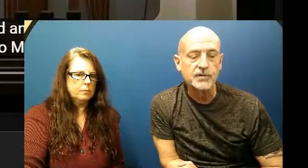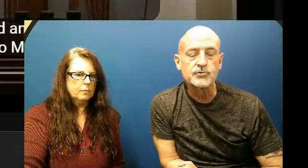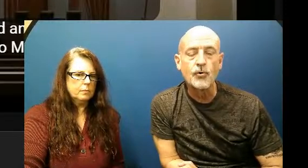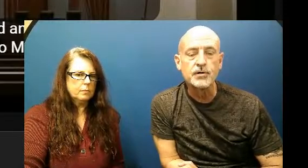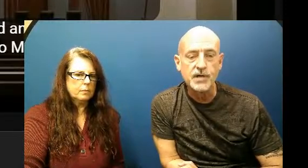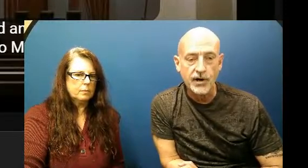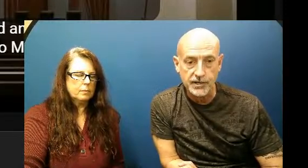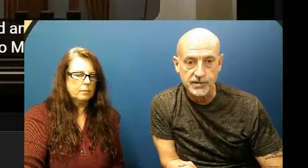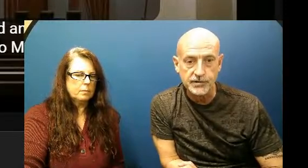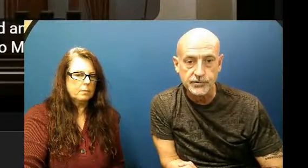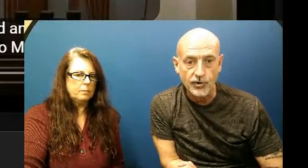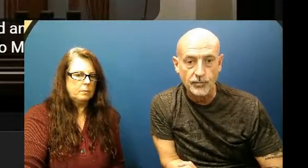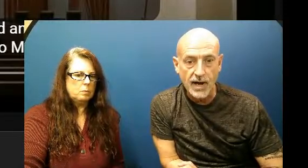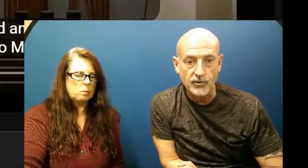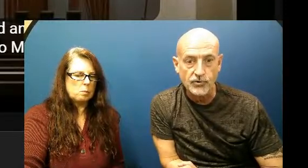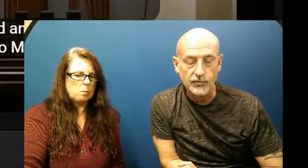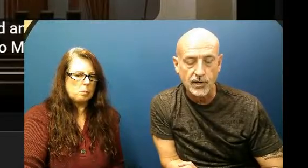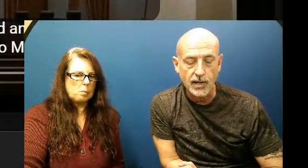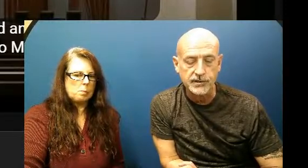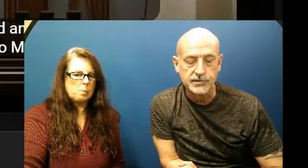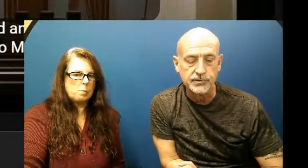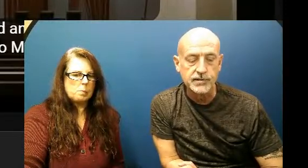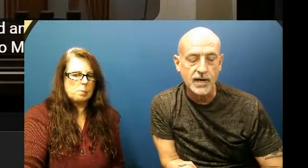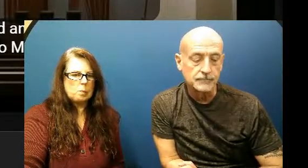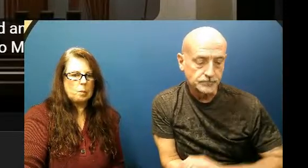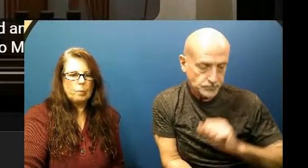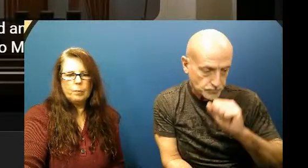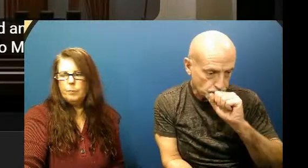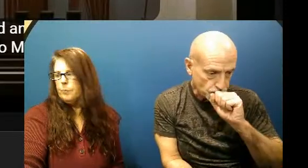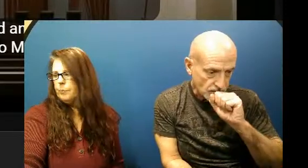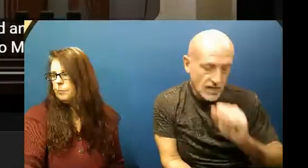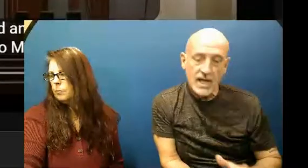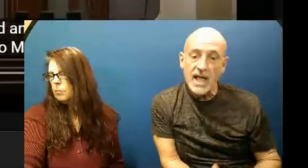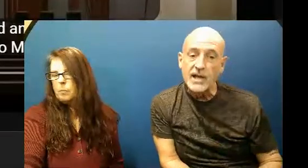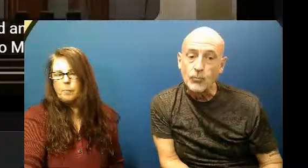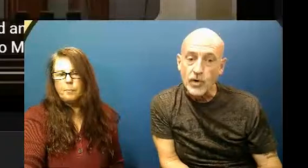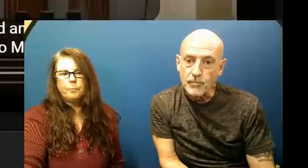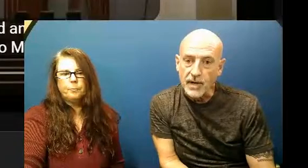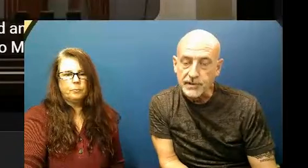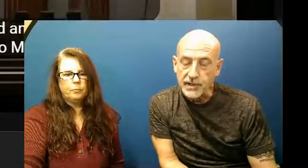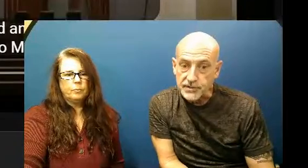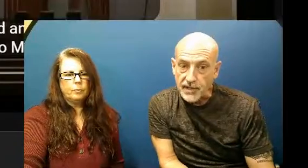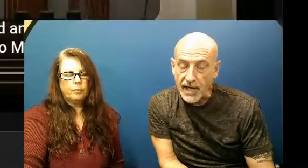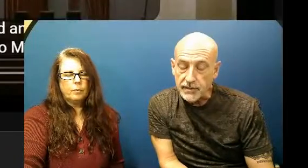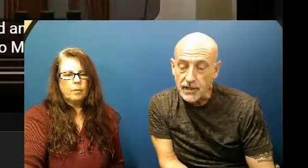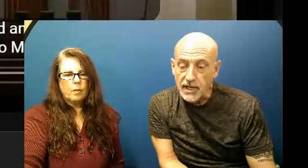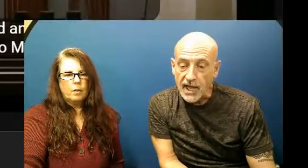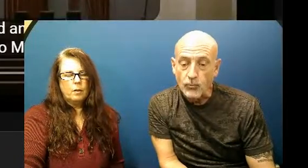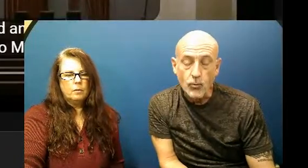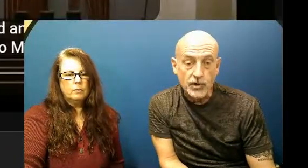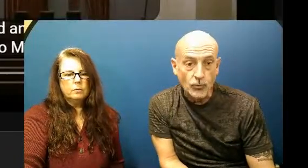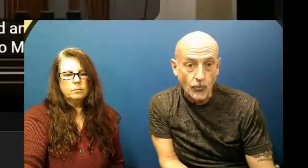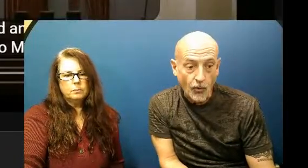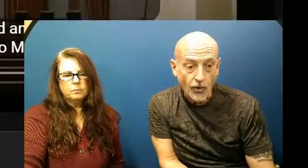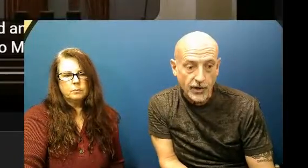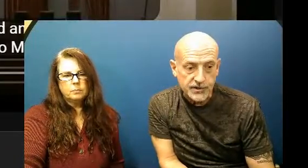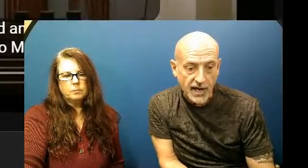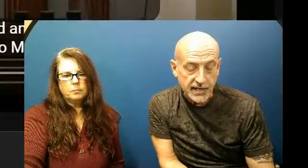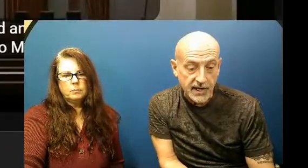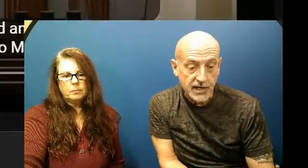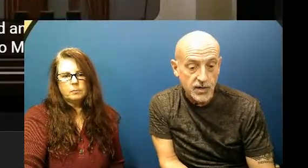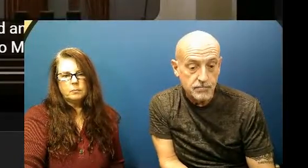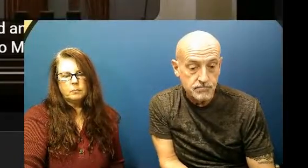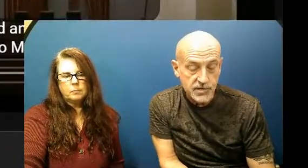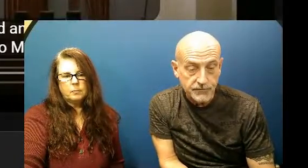had extraordinary dictatorial powers over the colonies at the time. And we rebelled against that. And we went to war against